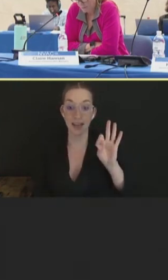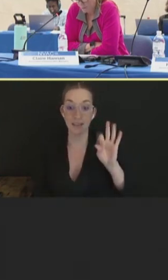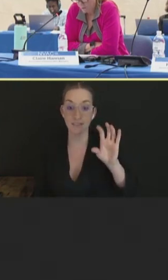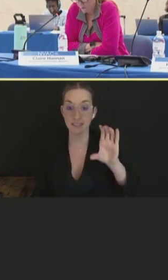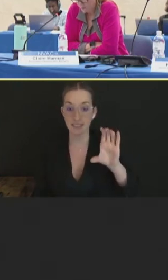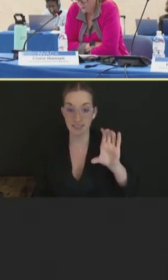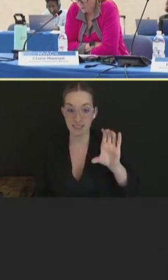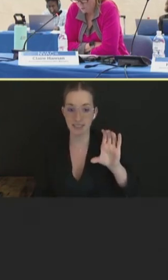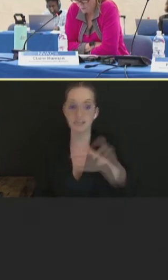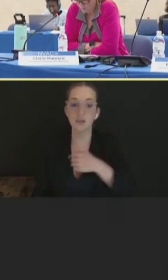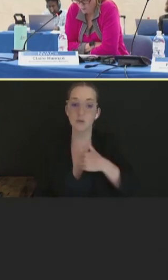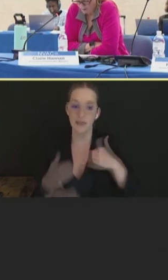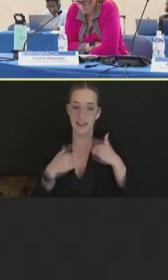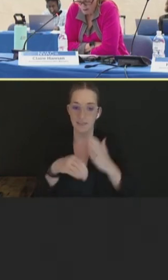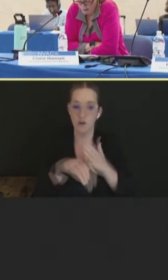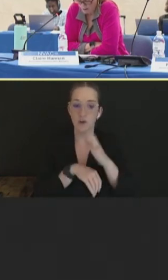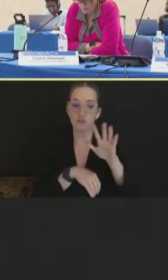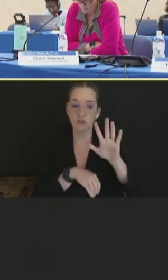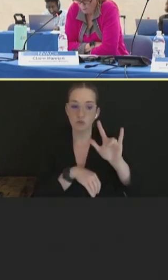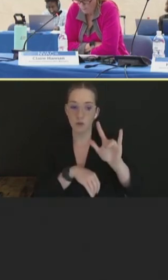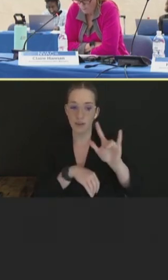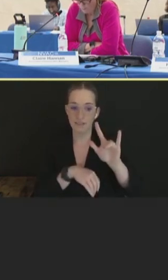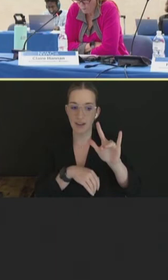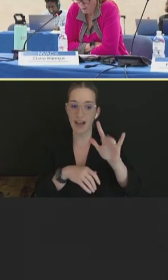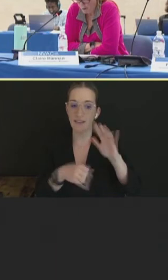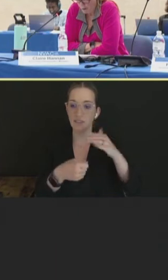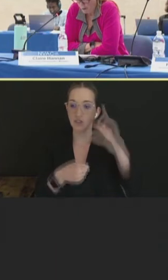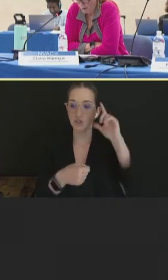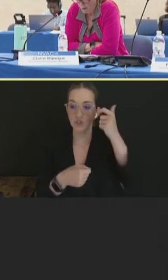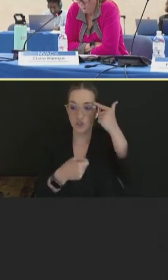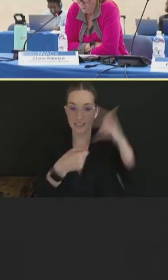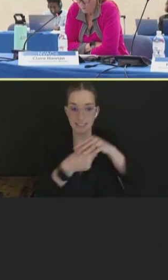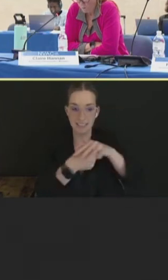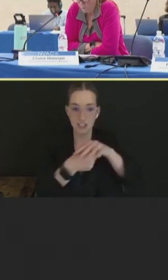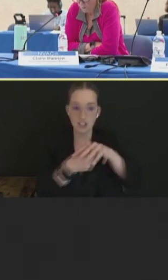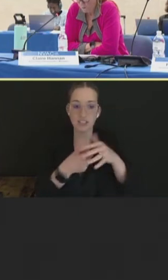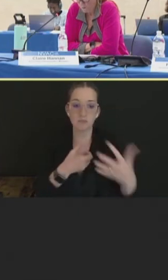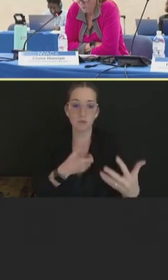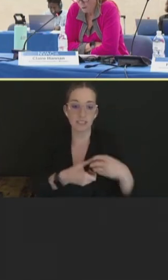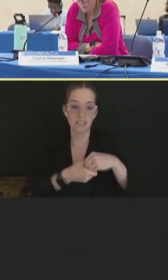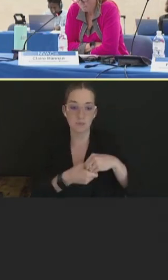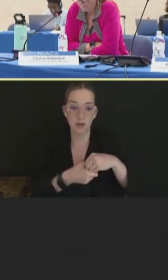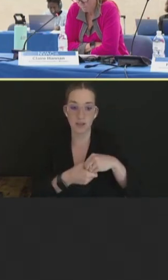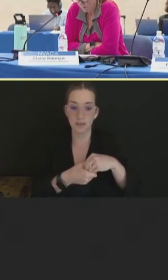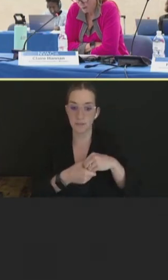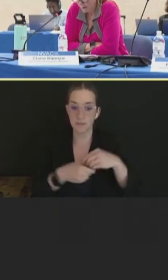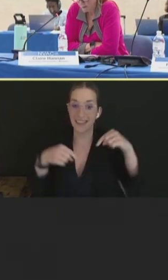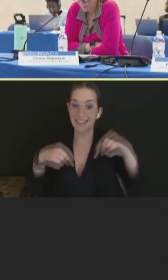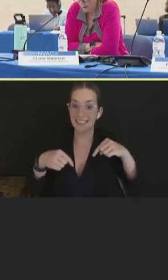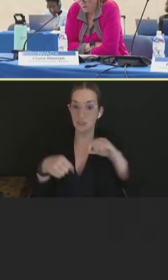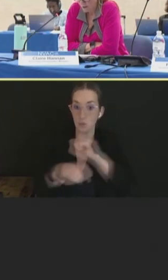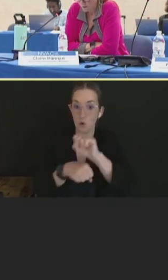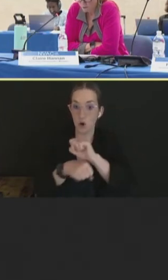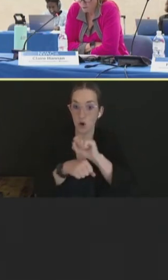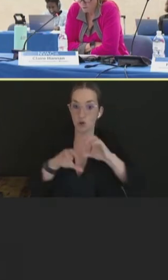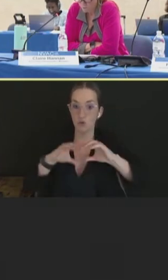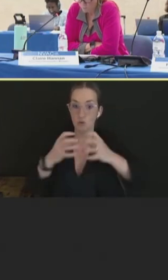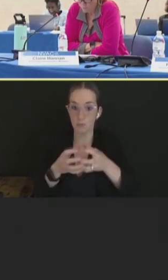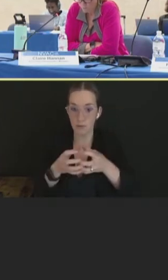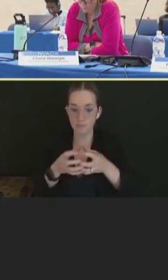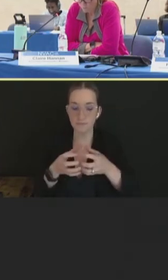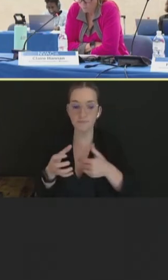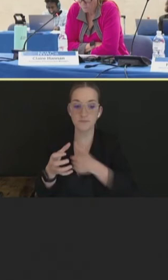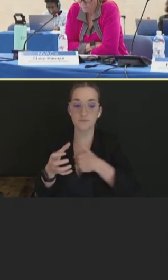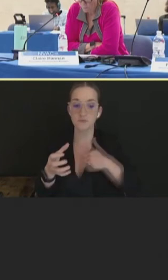25 jurisdictions participating in our work group. And the goal is to identify challenges